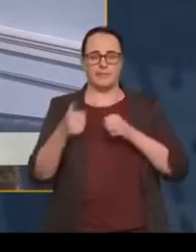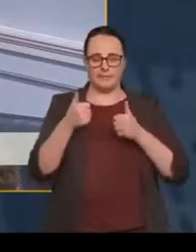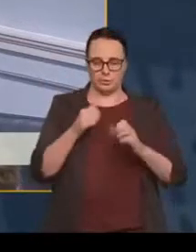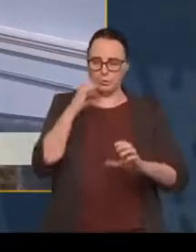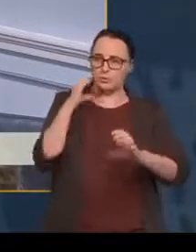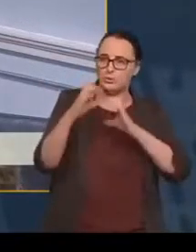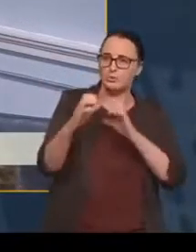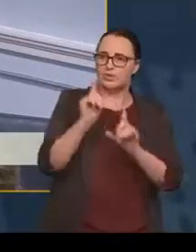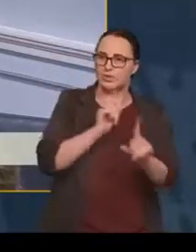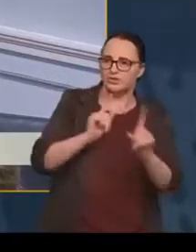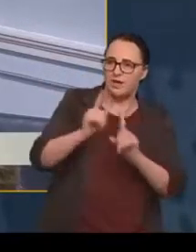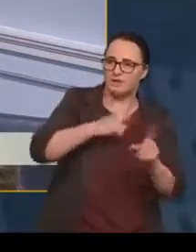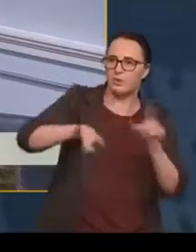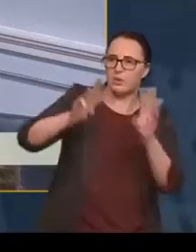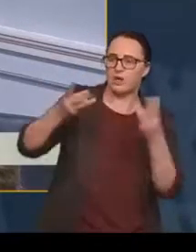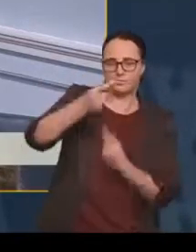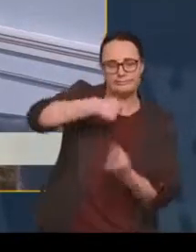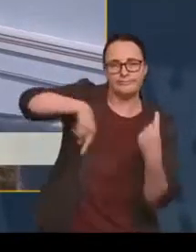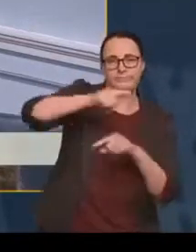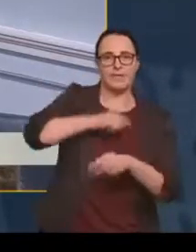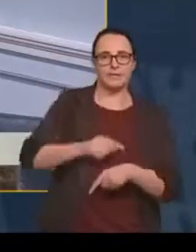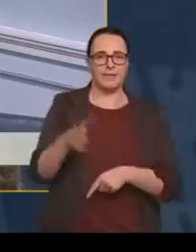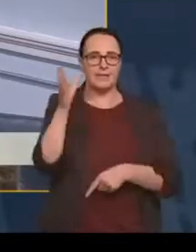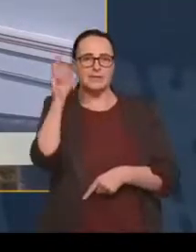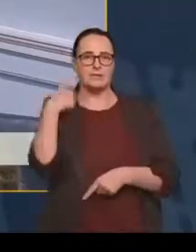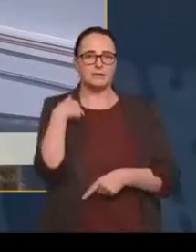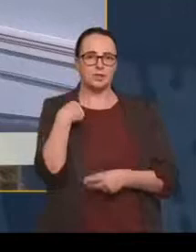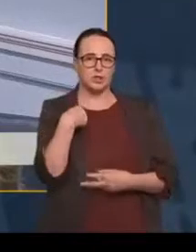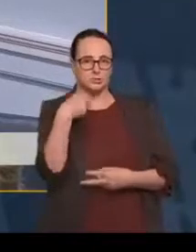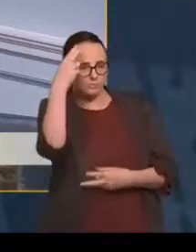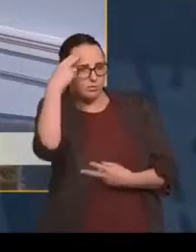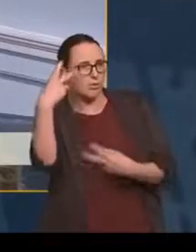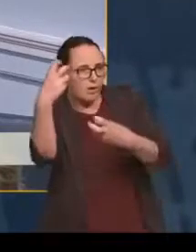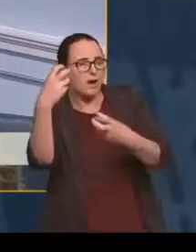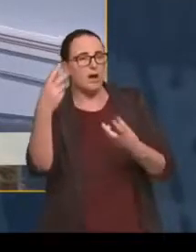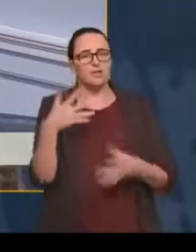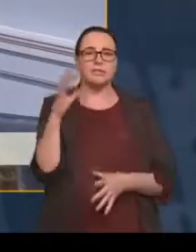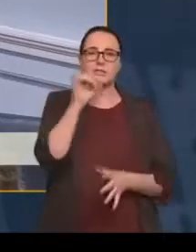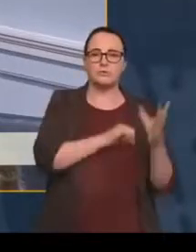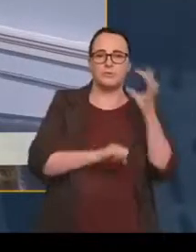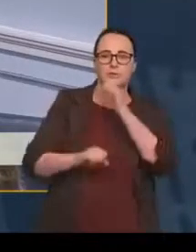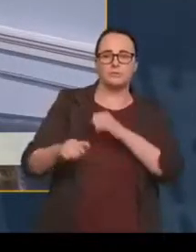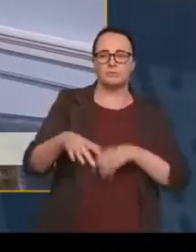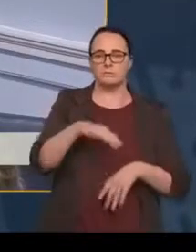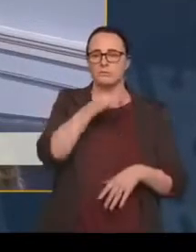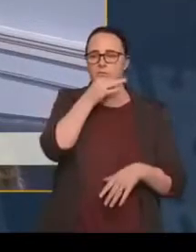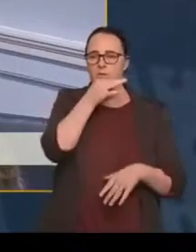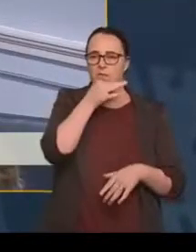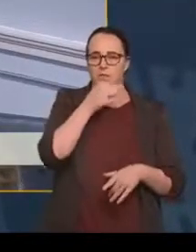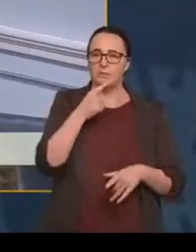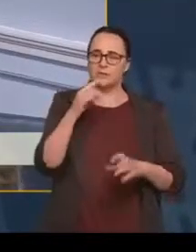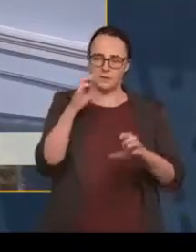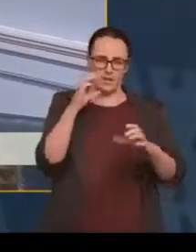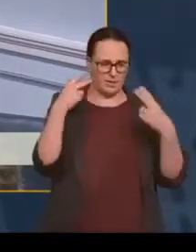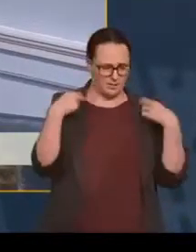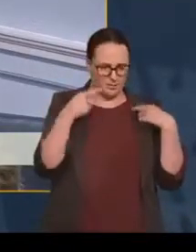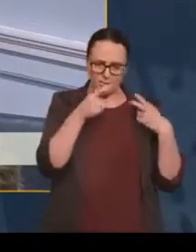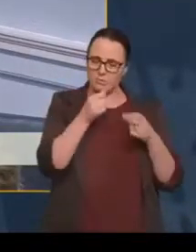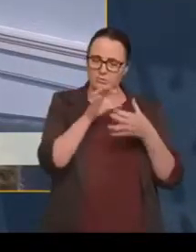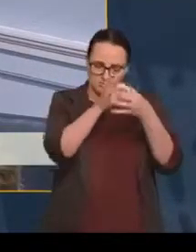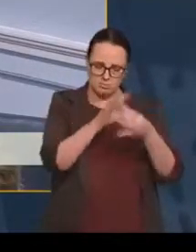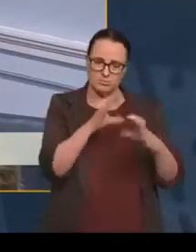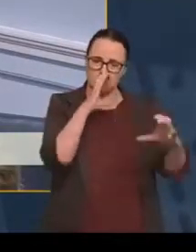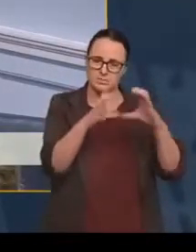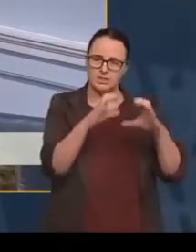granted, being able to communicate and interact with the world and be heard and be seen. And I think that language it's not only about